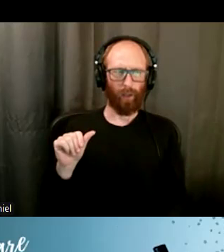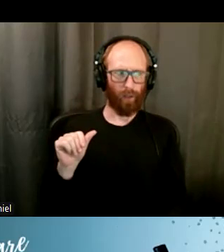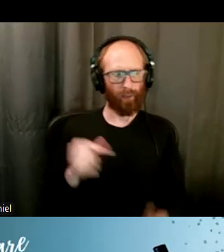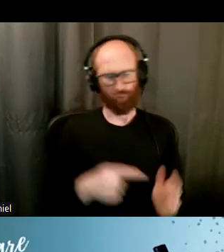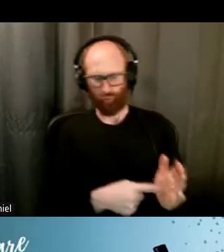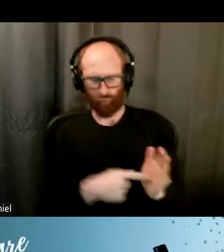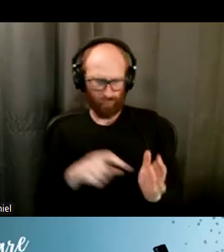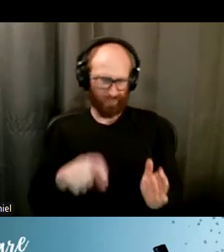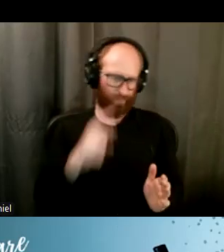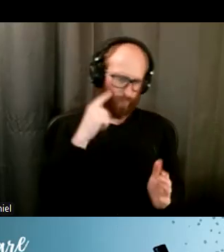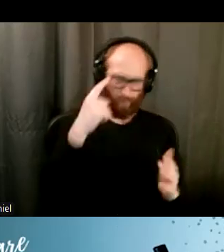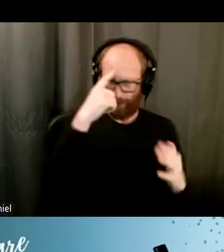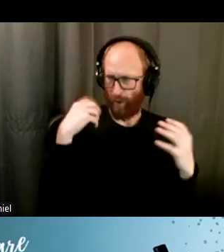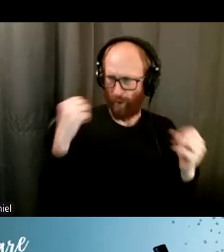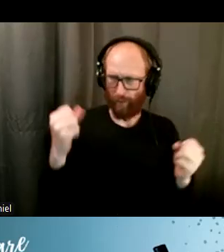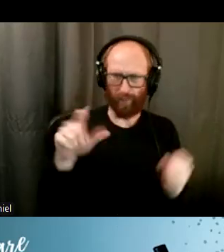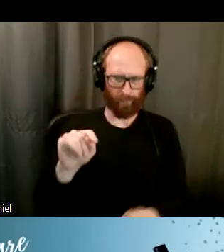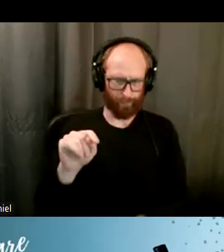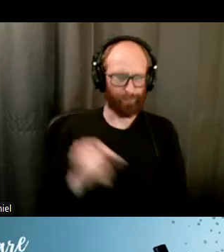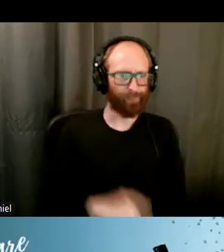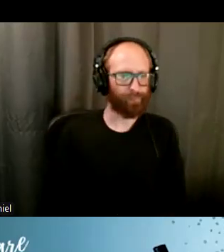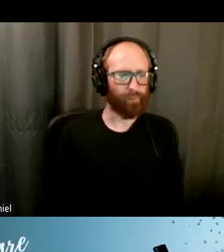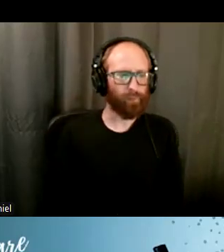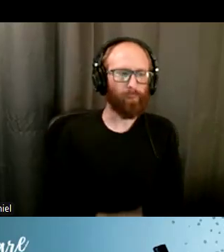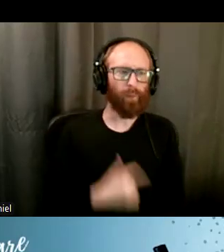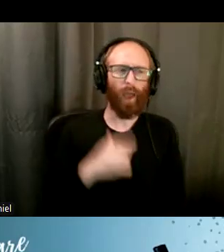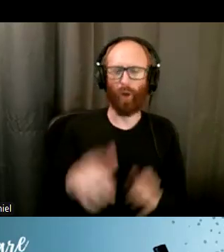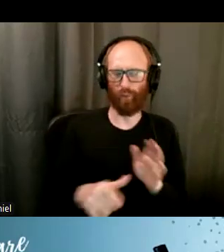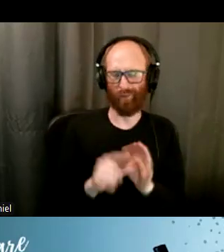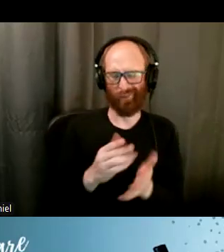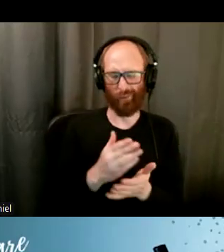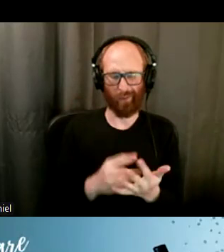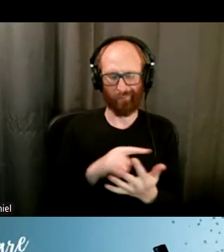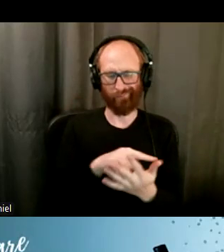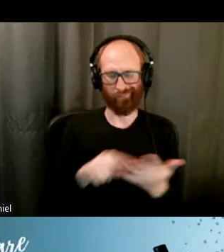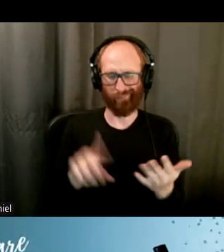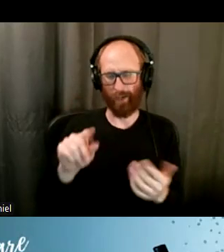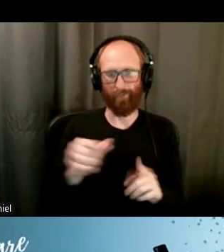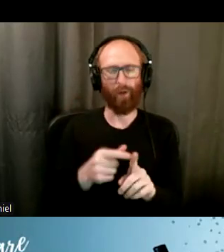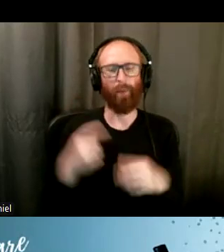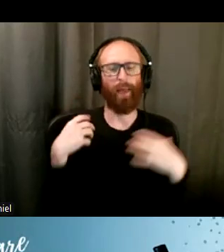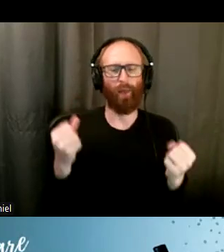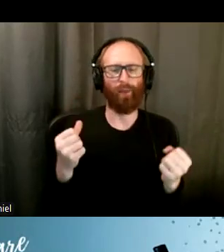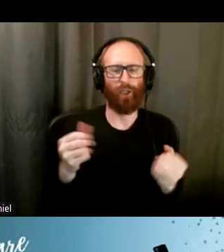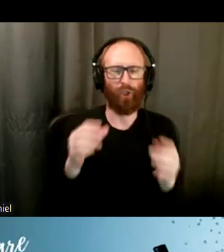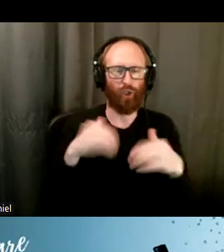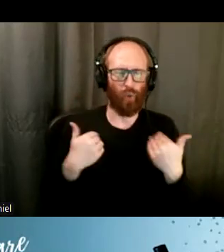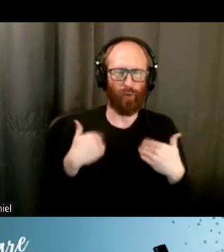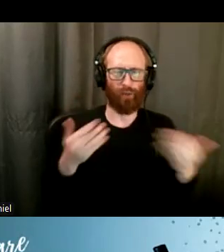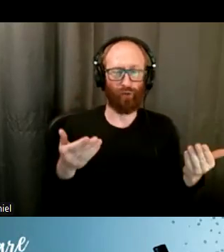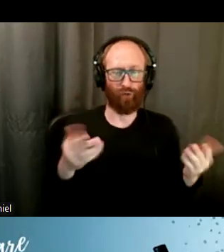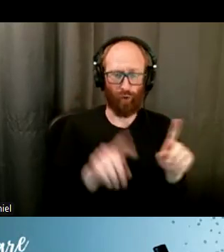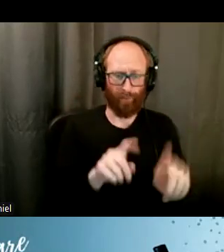students. I'm going to review a few pieces of Healthy Youth Survey data with you. For those who may not know, the Healthy